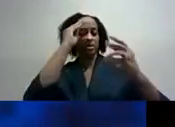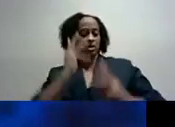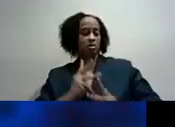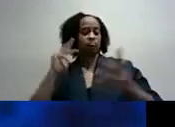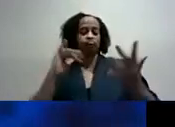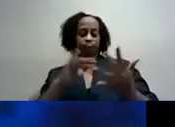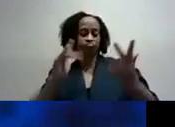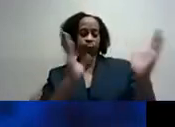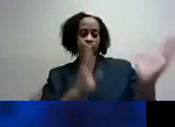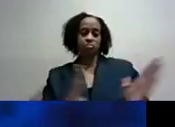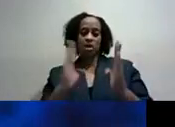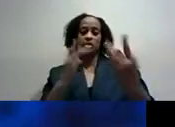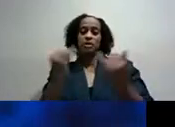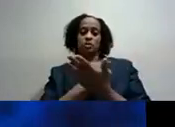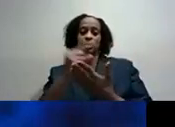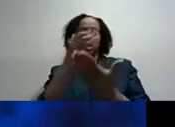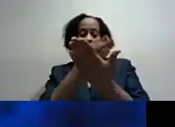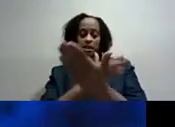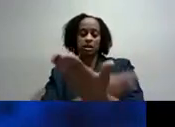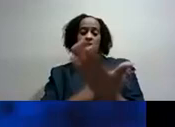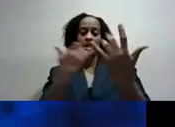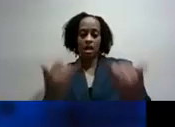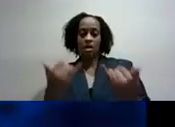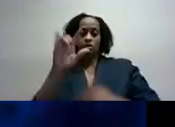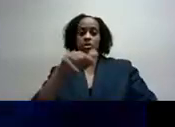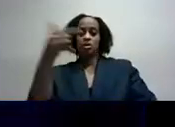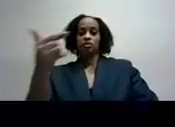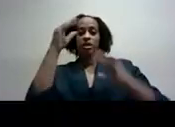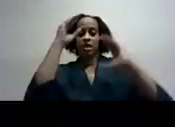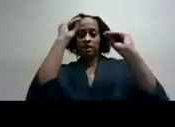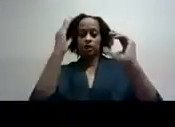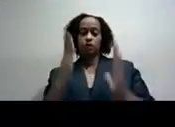and prepared for this week's lesson. Now we'll turn it over to our teachers.